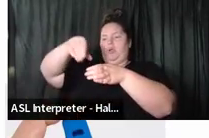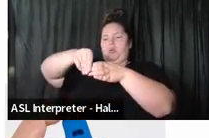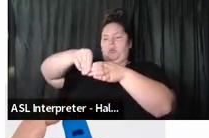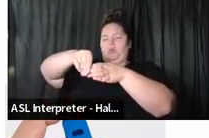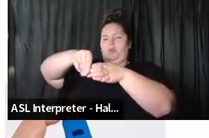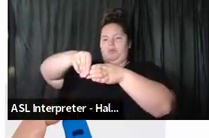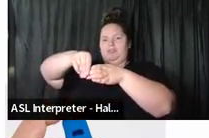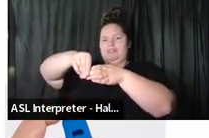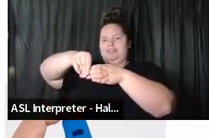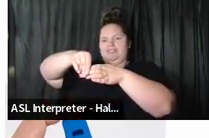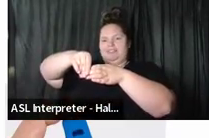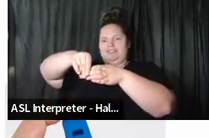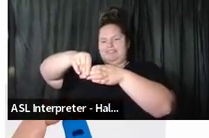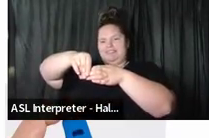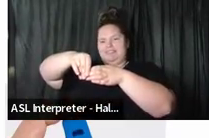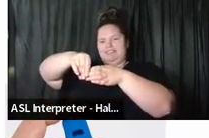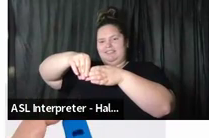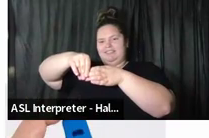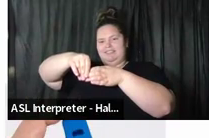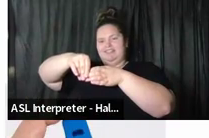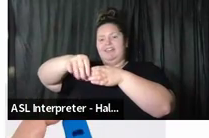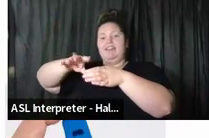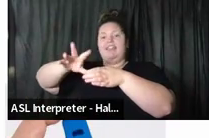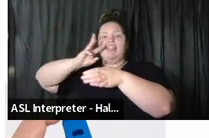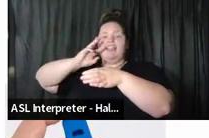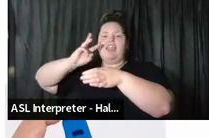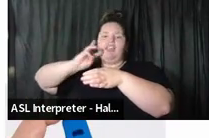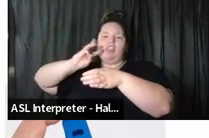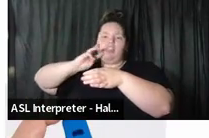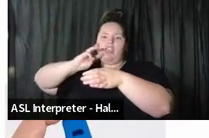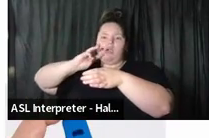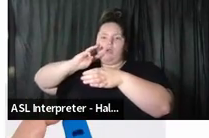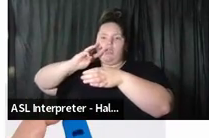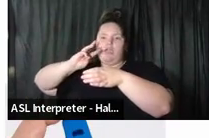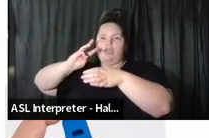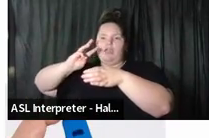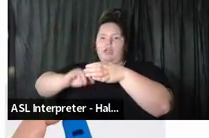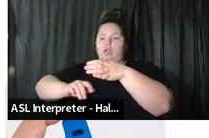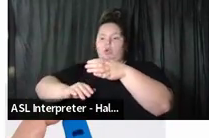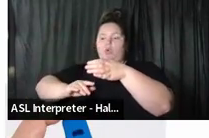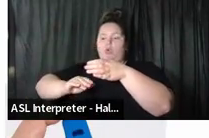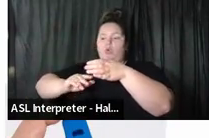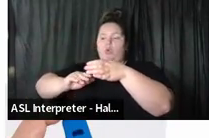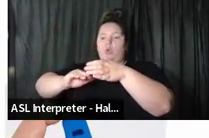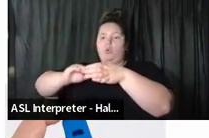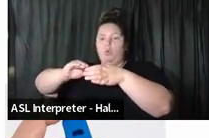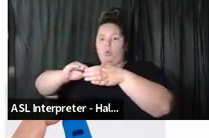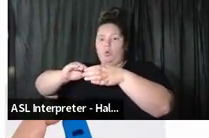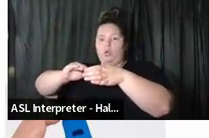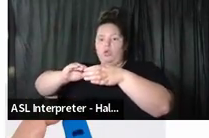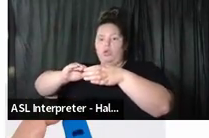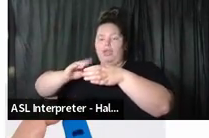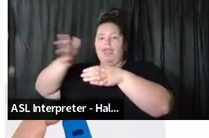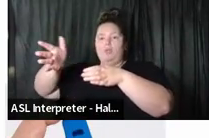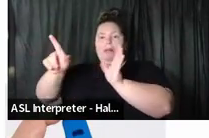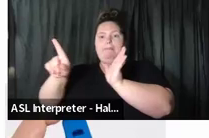You put it on the side of your cup. And then as the liquid goes up, if it hits a certain level, then it will beep. To let you know